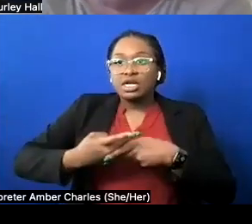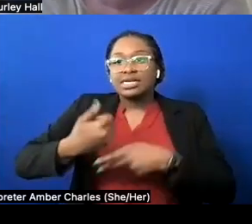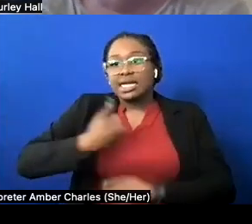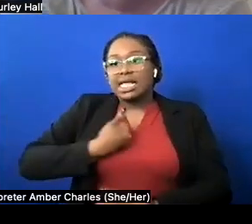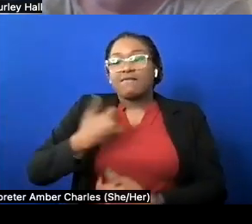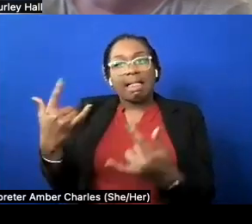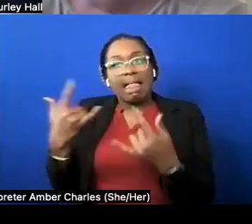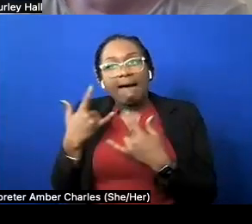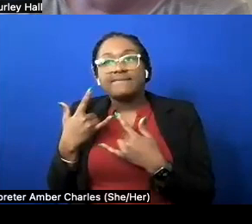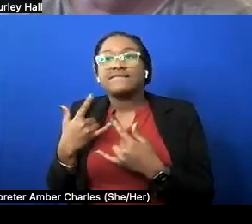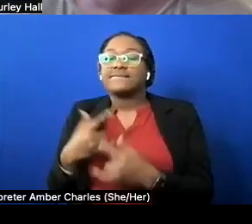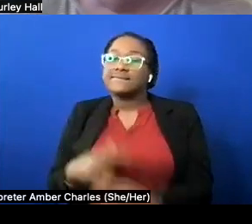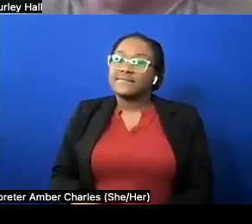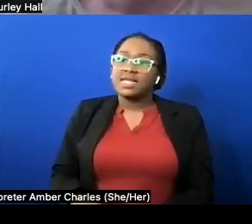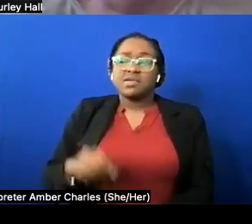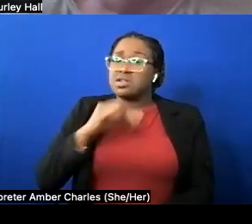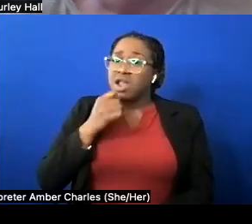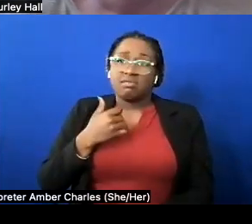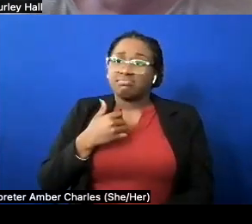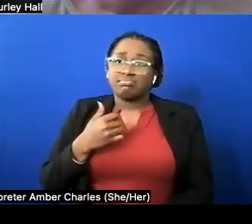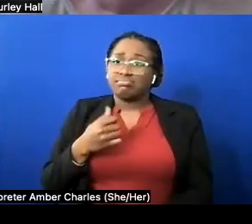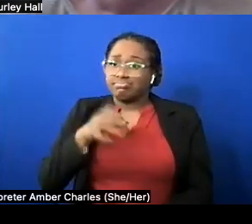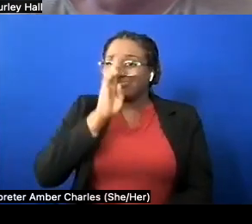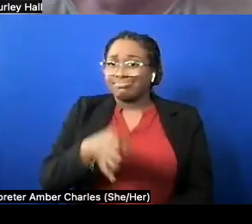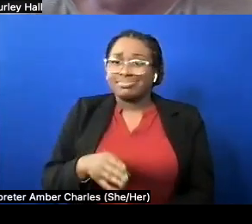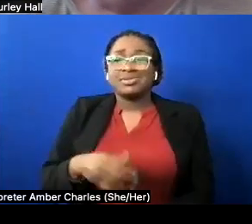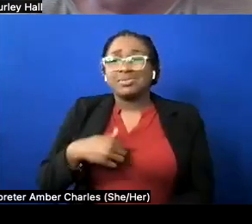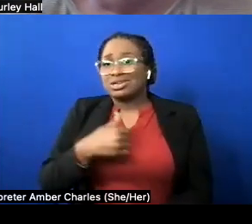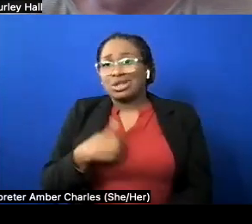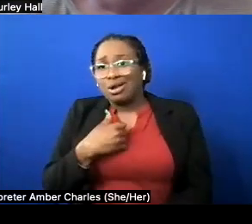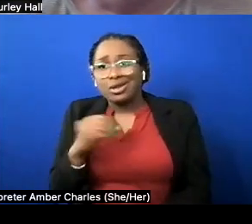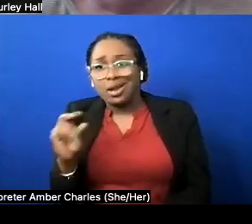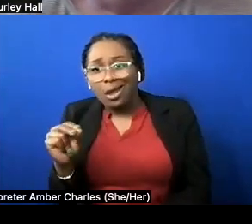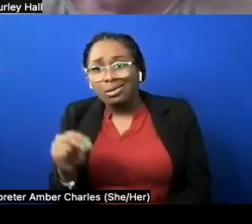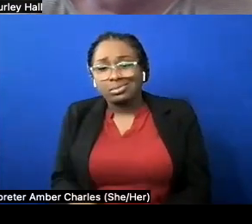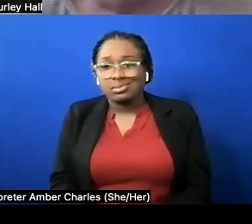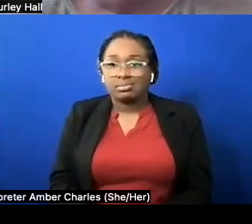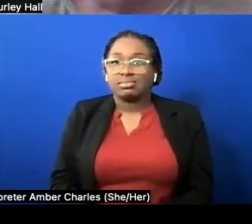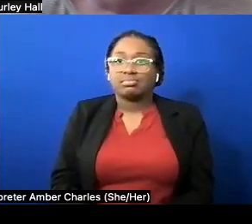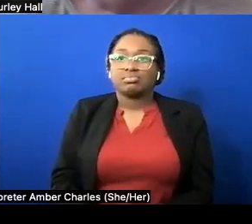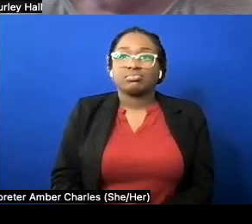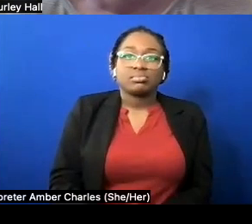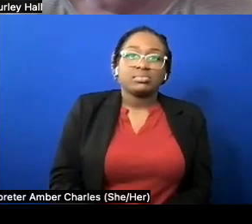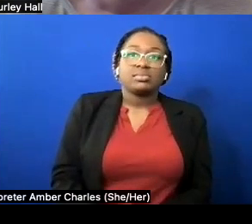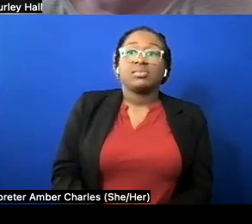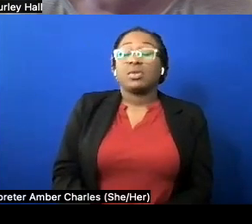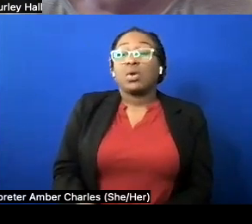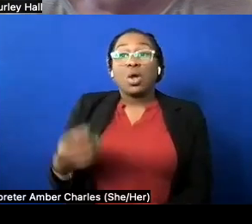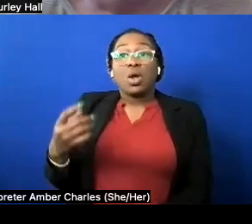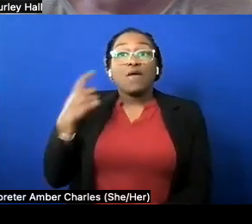self-love and being unapologetic and knowing that, look, what is for you will never pass